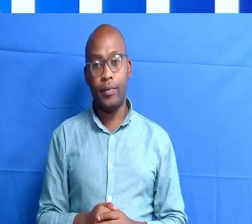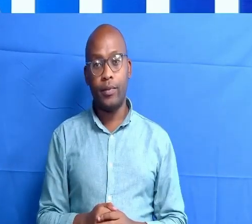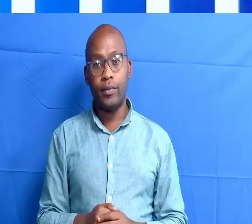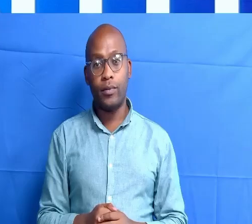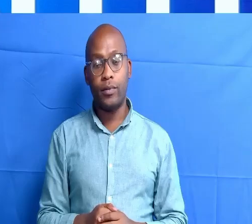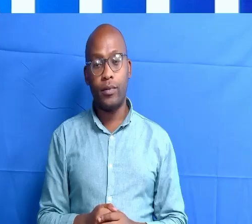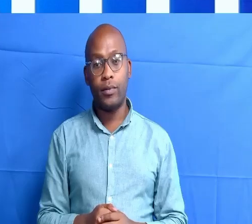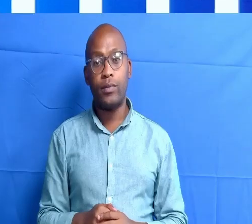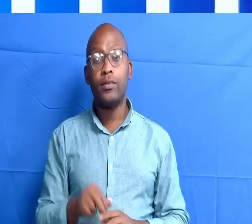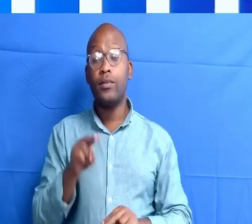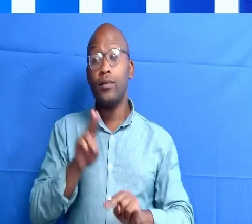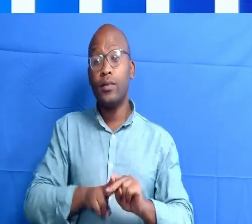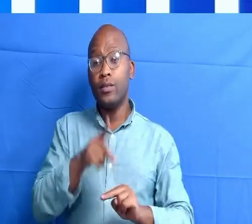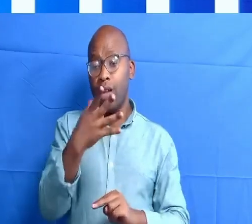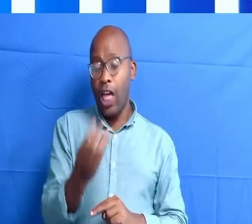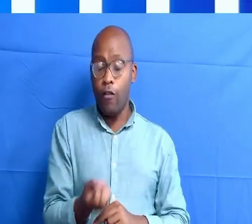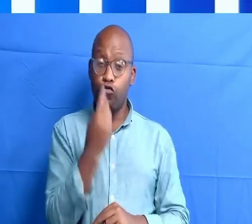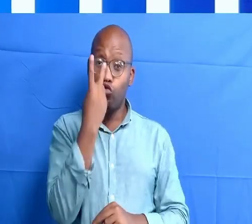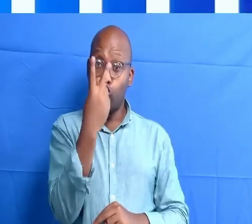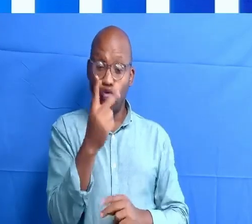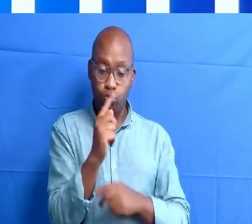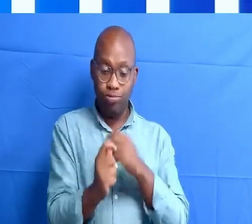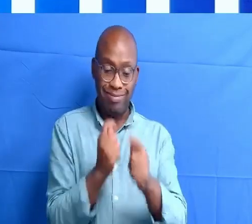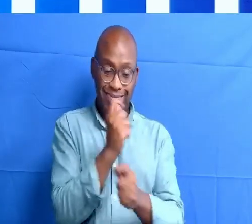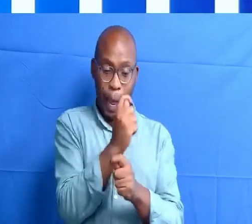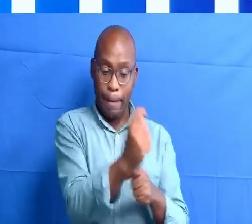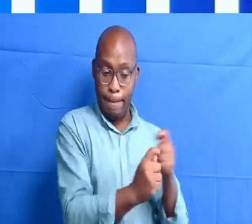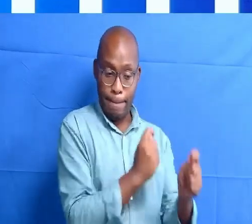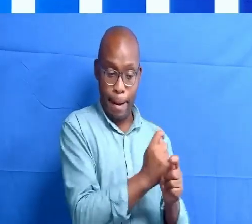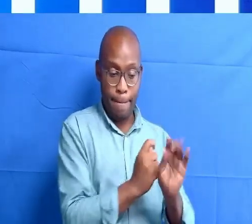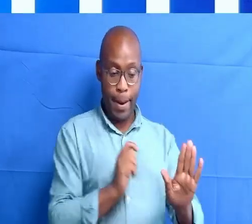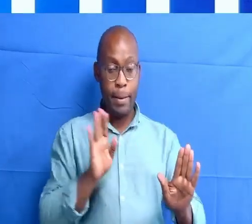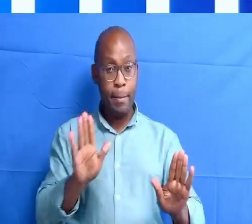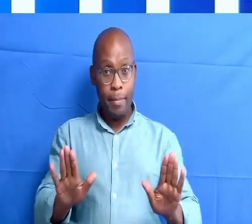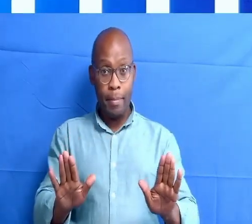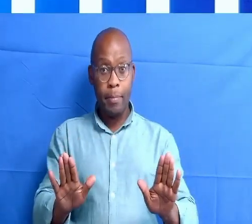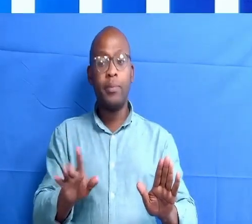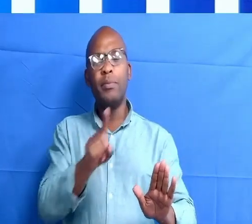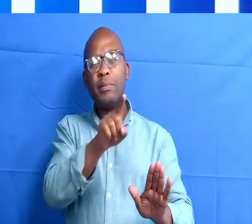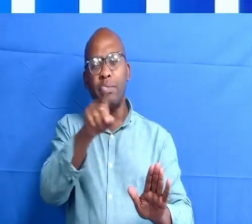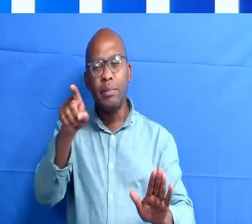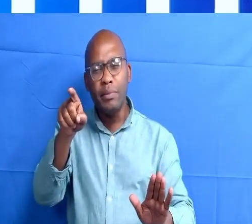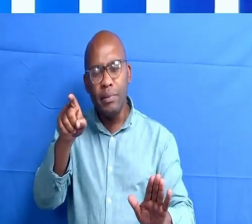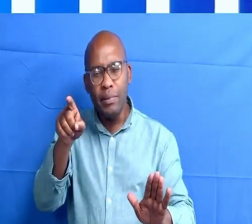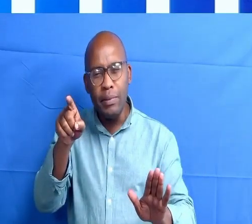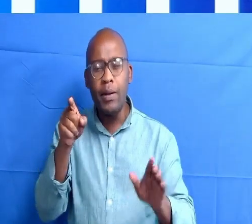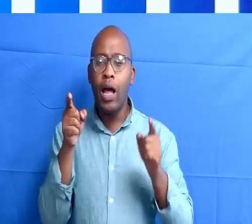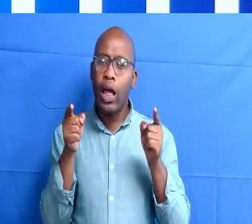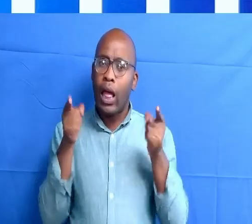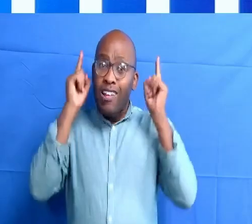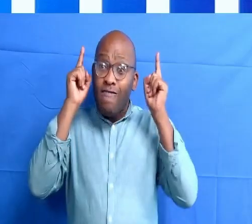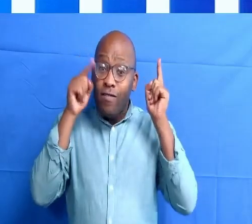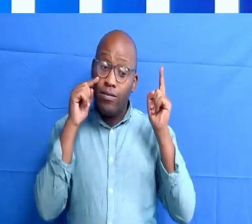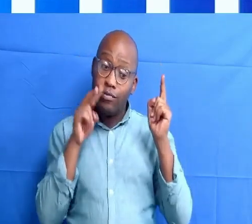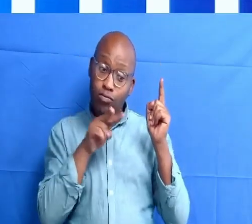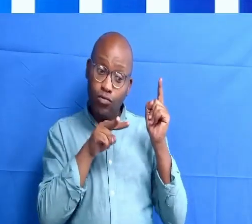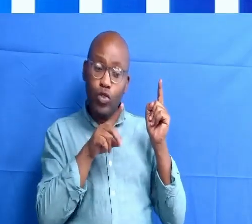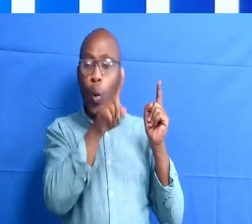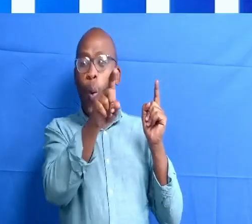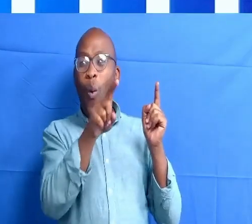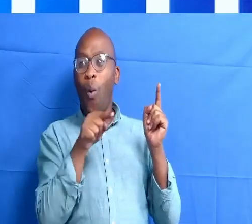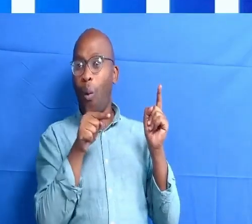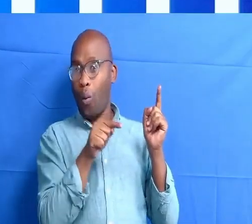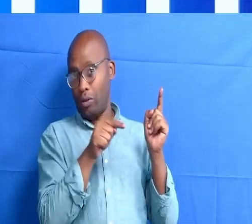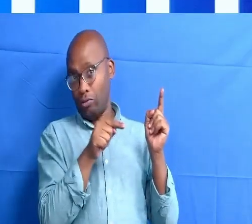two scales, there's also the learners that should be very, very careful of this question, and it's